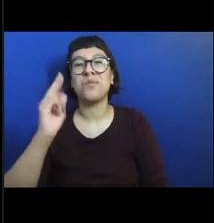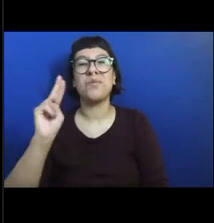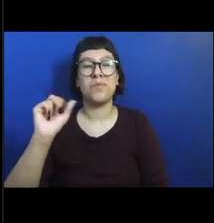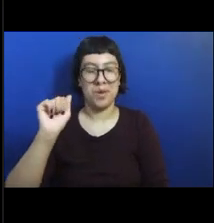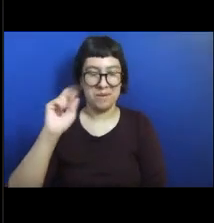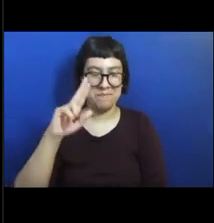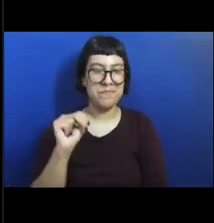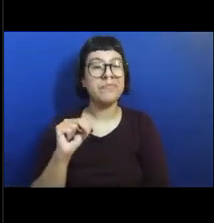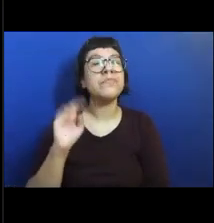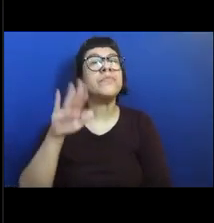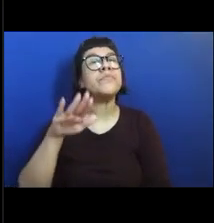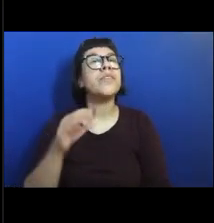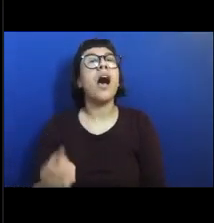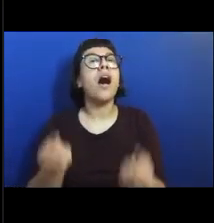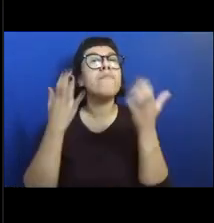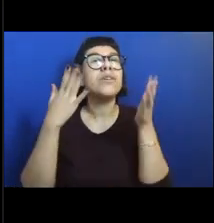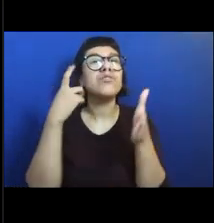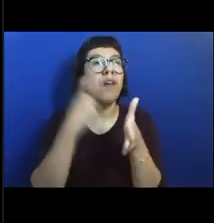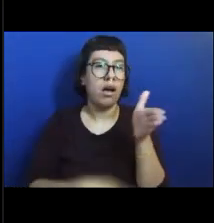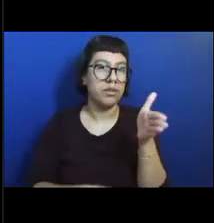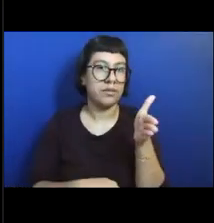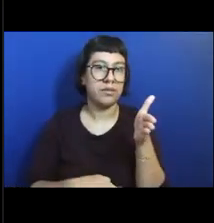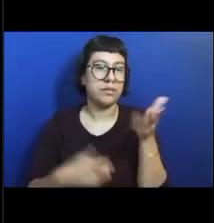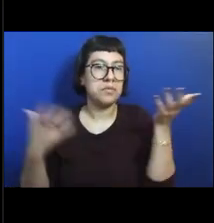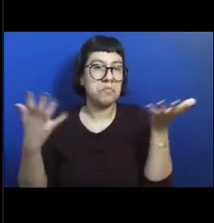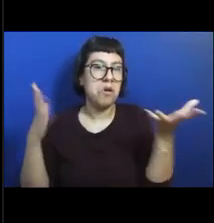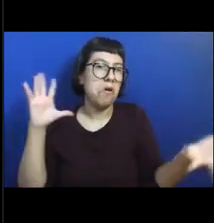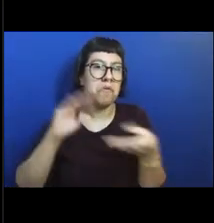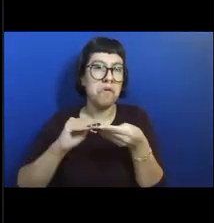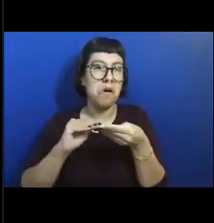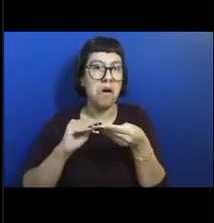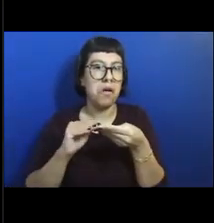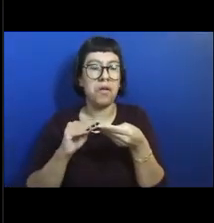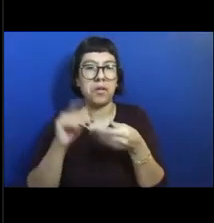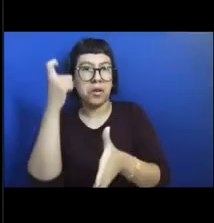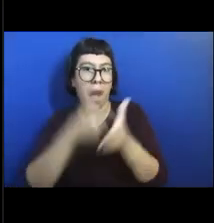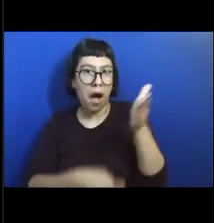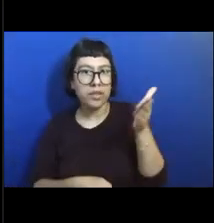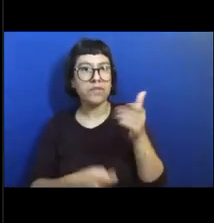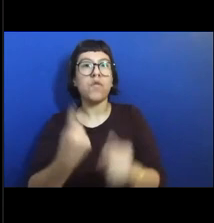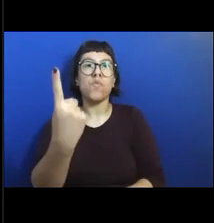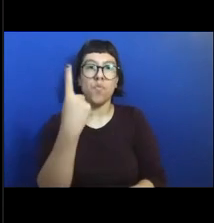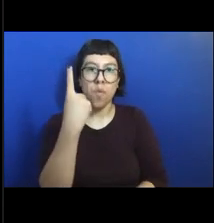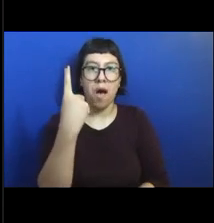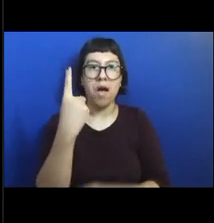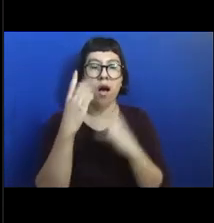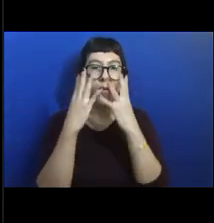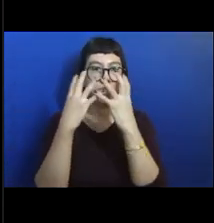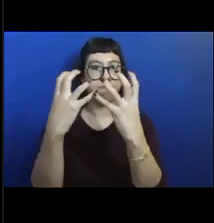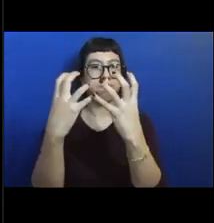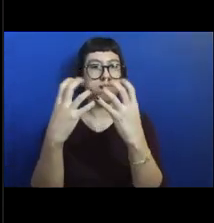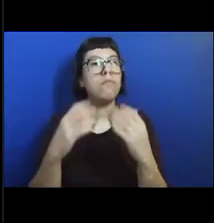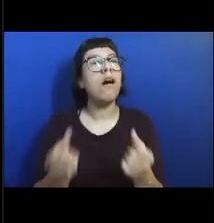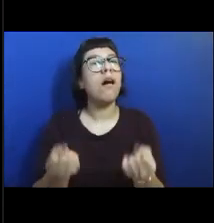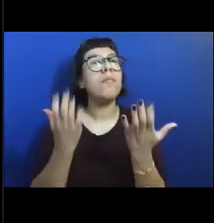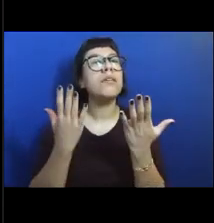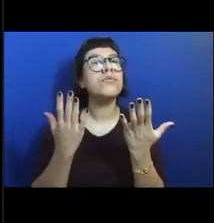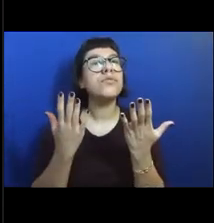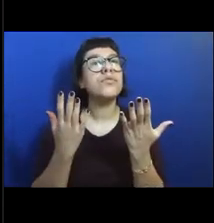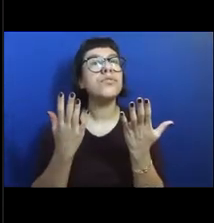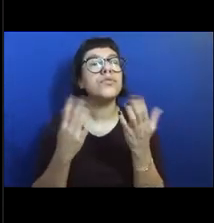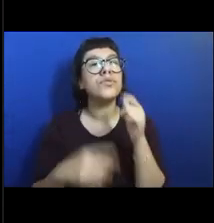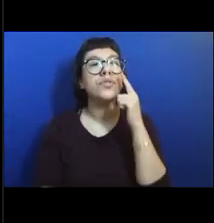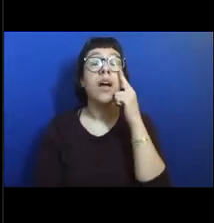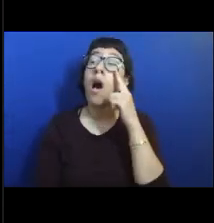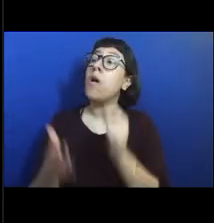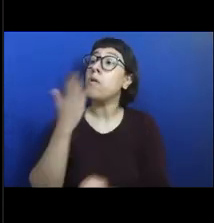do the balloons cost? In other words, what's the overall cost of one of these instruments? That